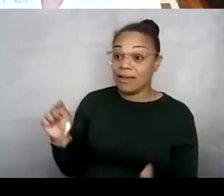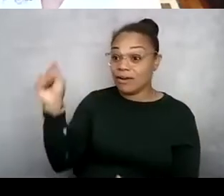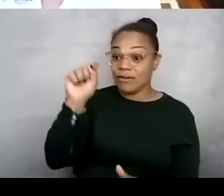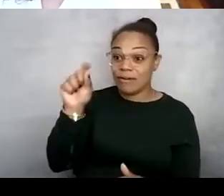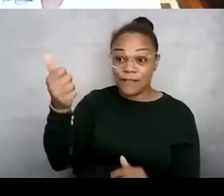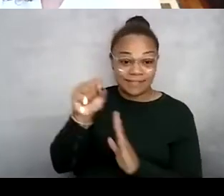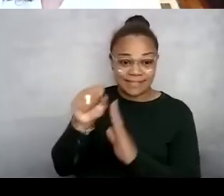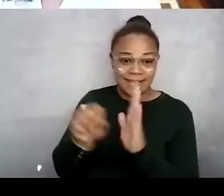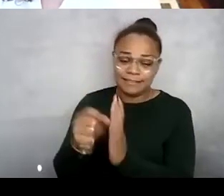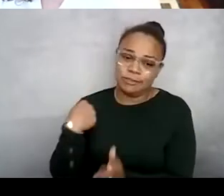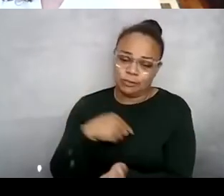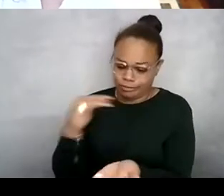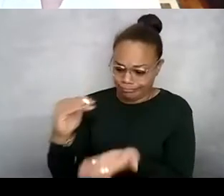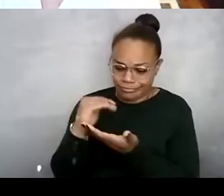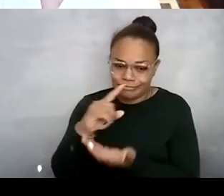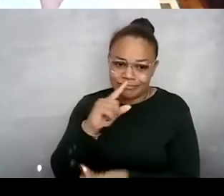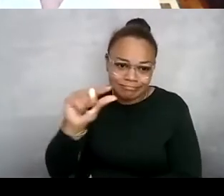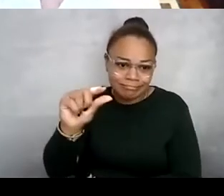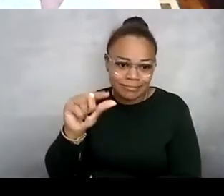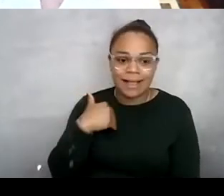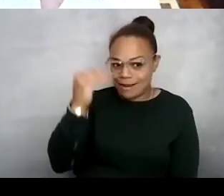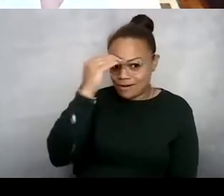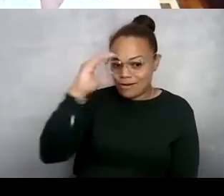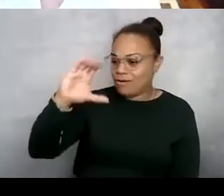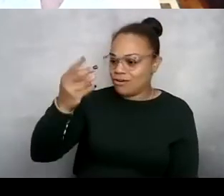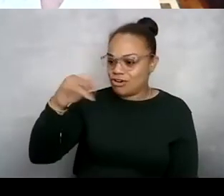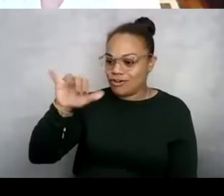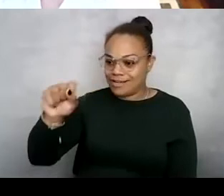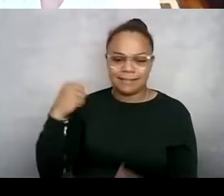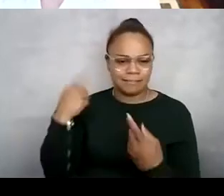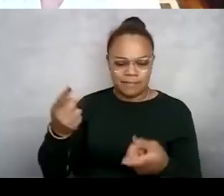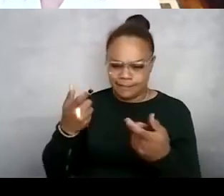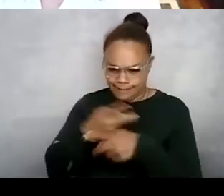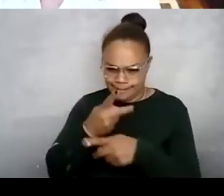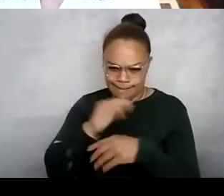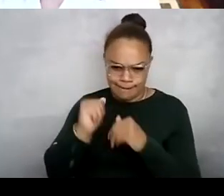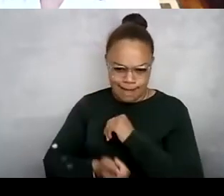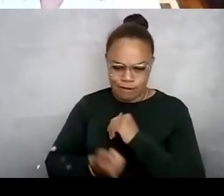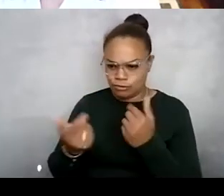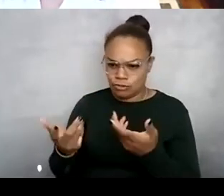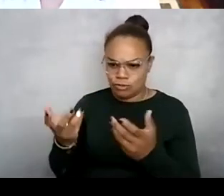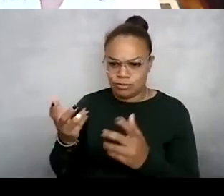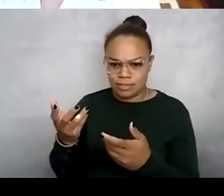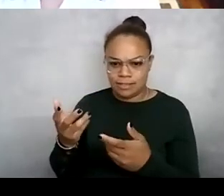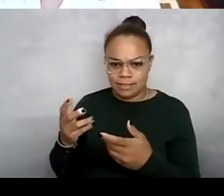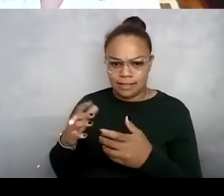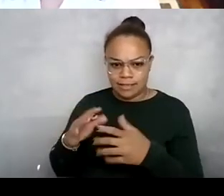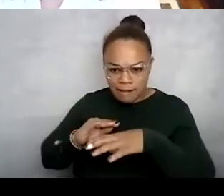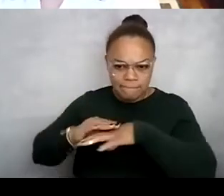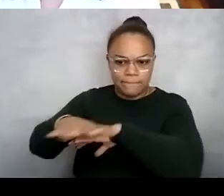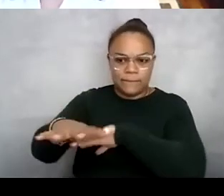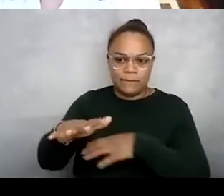little. And I know Chris has been a big part of finding ways to marshal funders to think more strategically